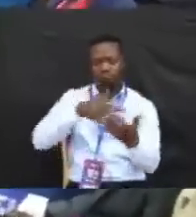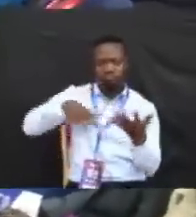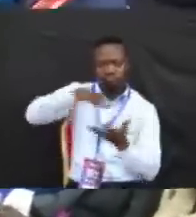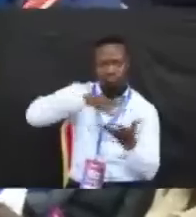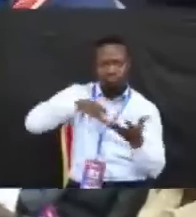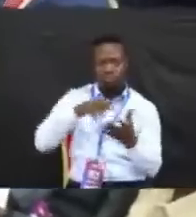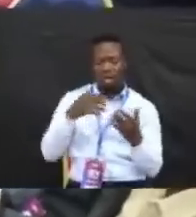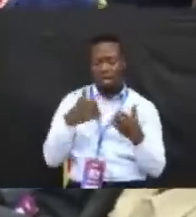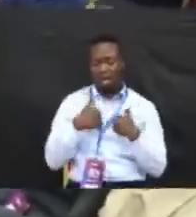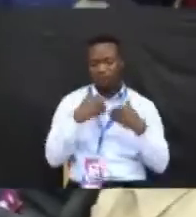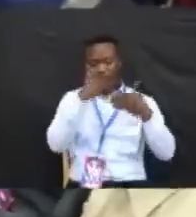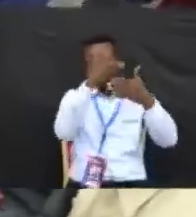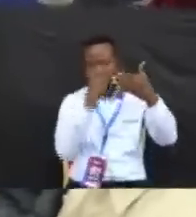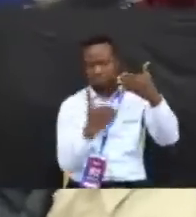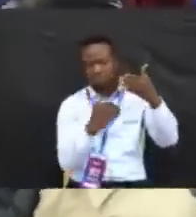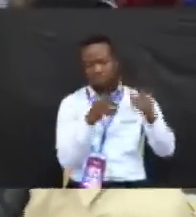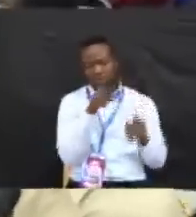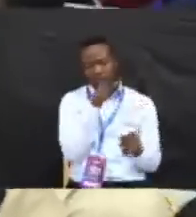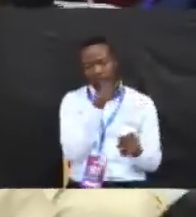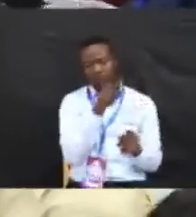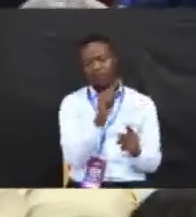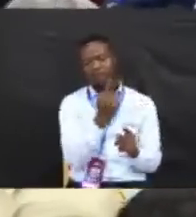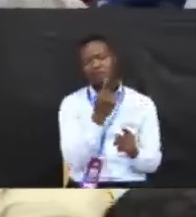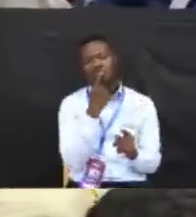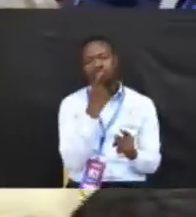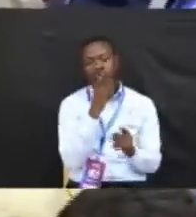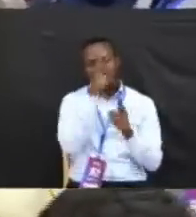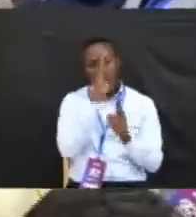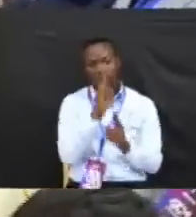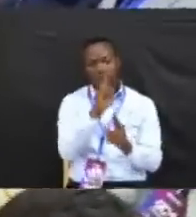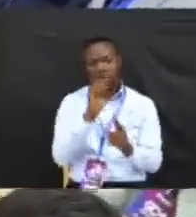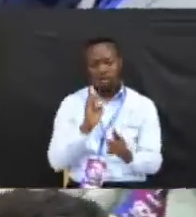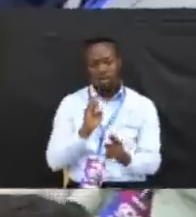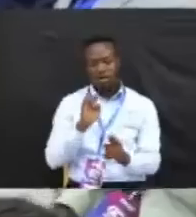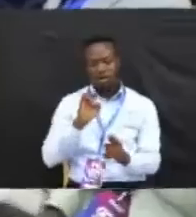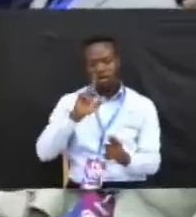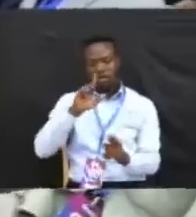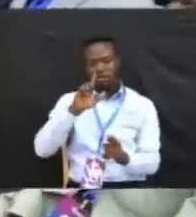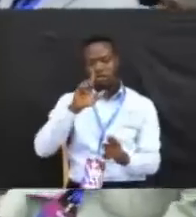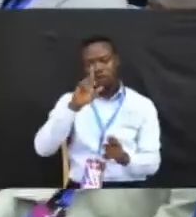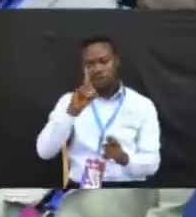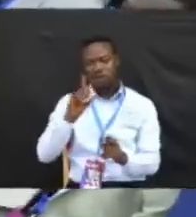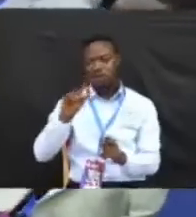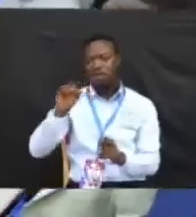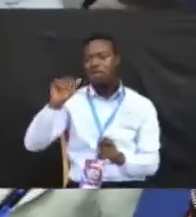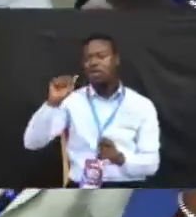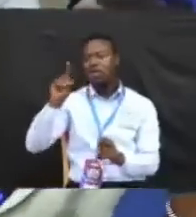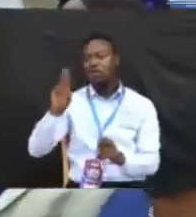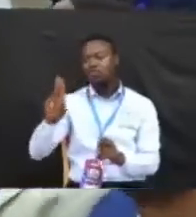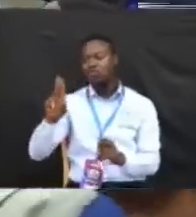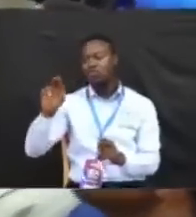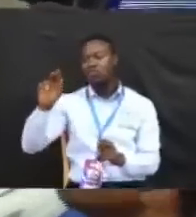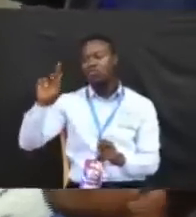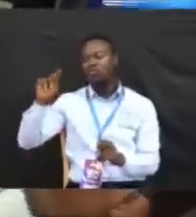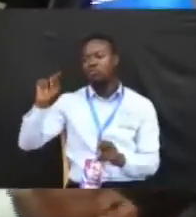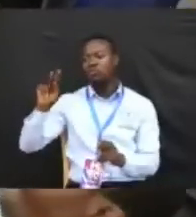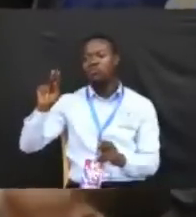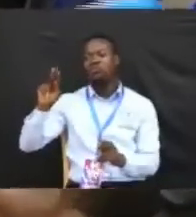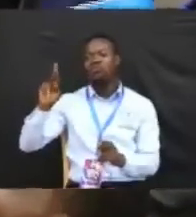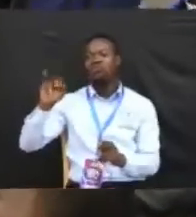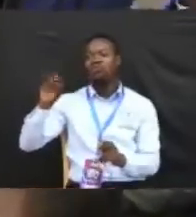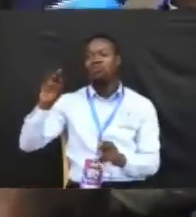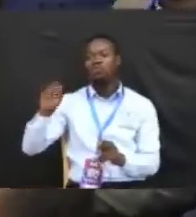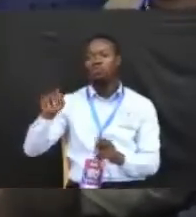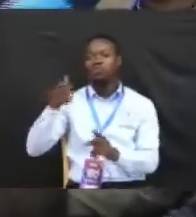We have in our midst our own honorable elder Dr. Yao Educhum, the minister of education and